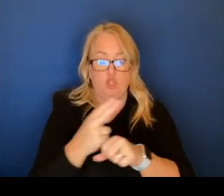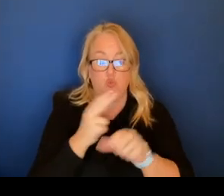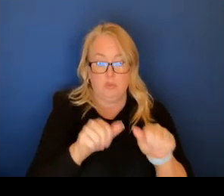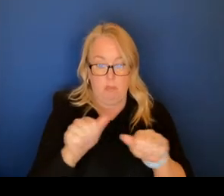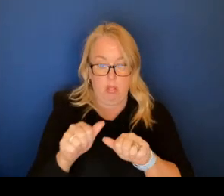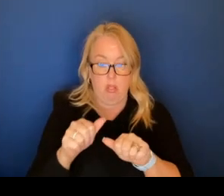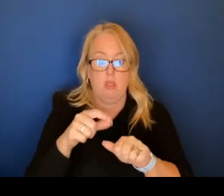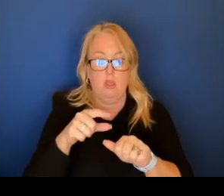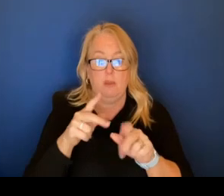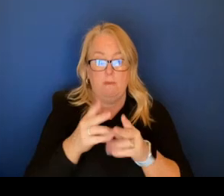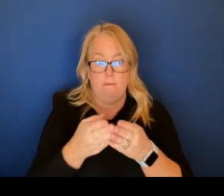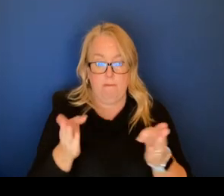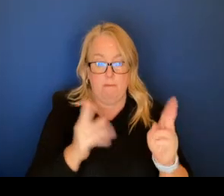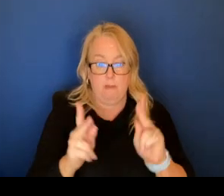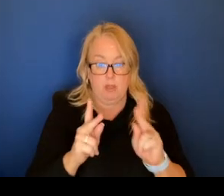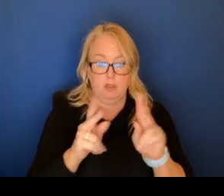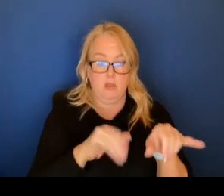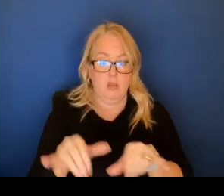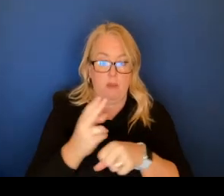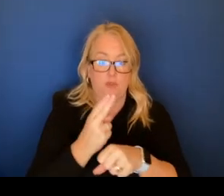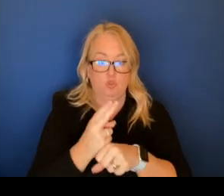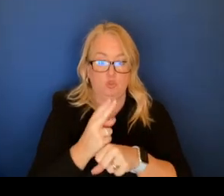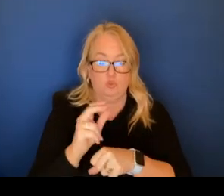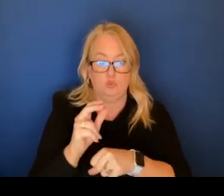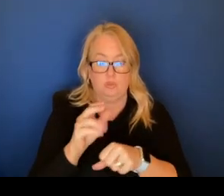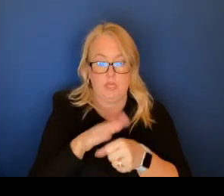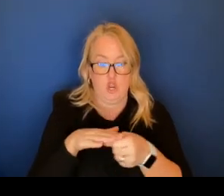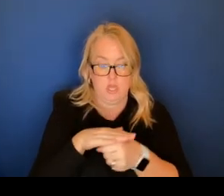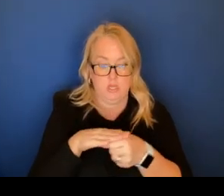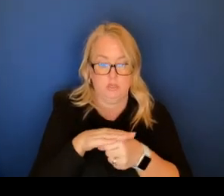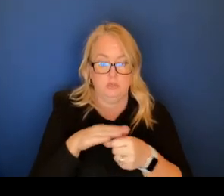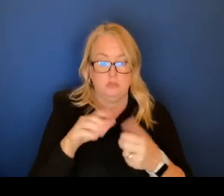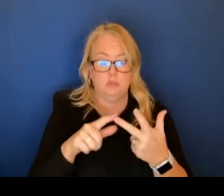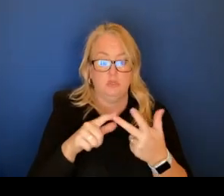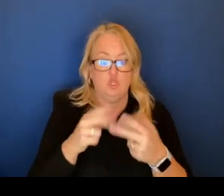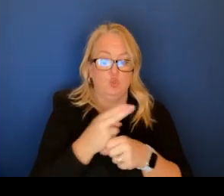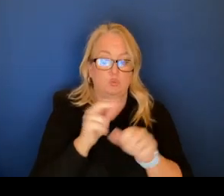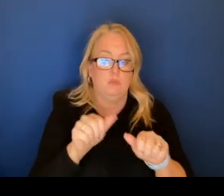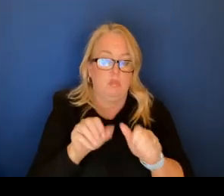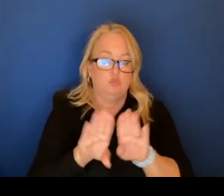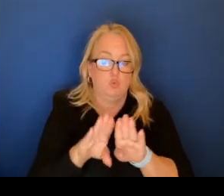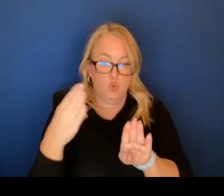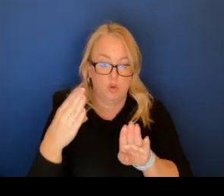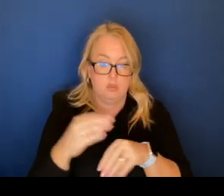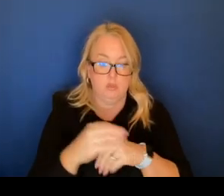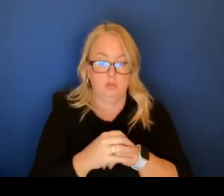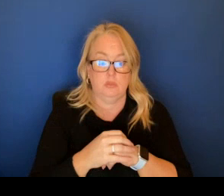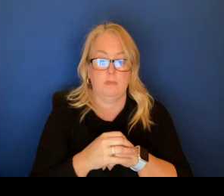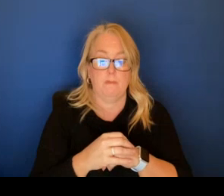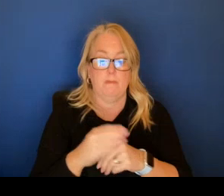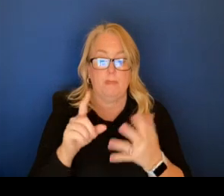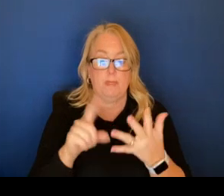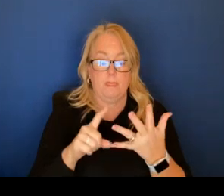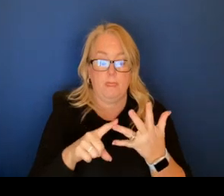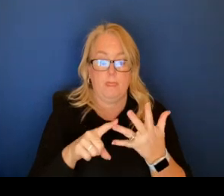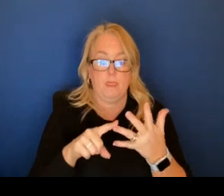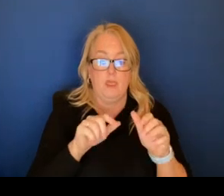usable public and common use areas. Requirement 3, usable doors. Requirement